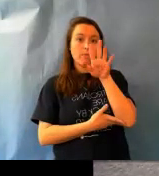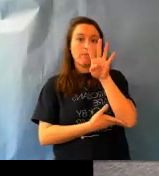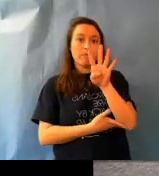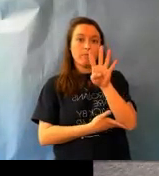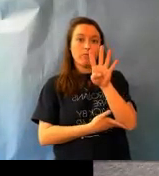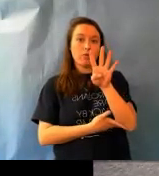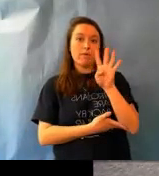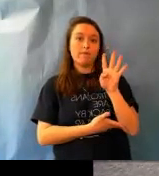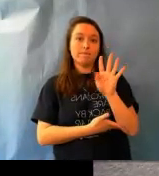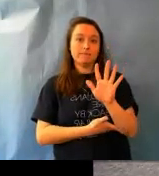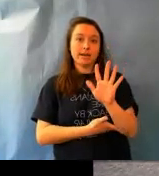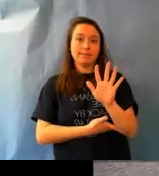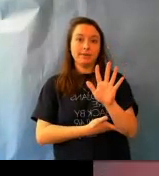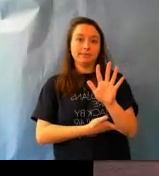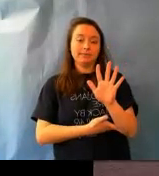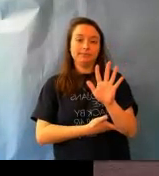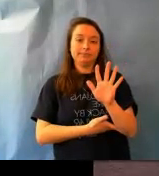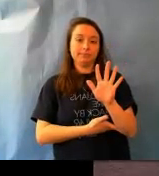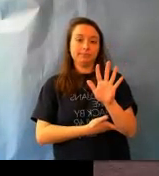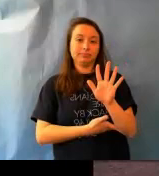3, 4, 5.